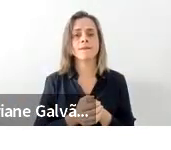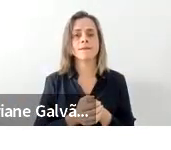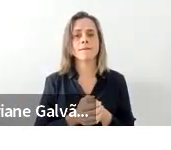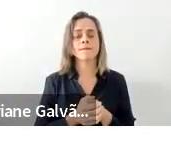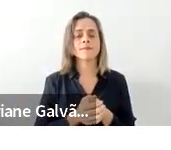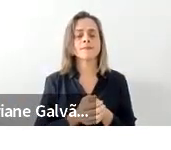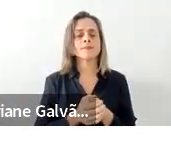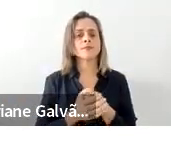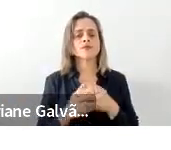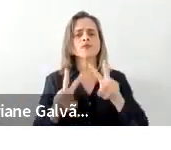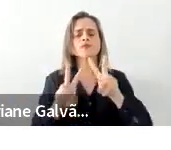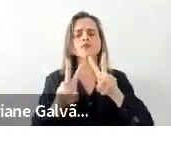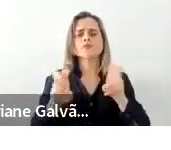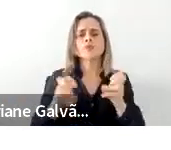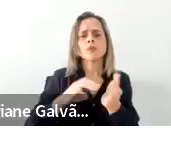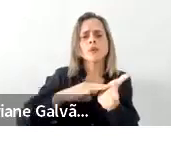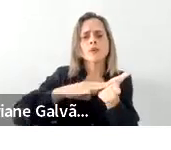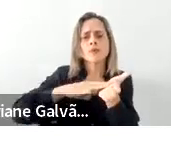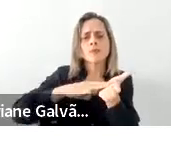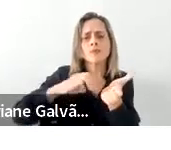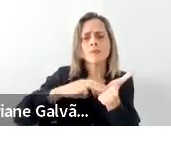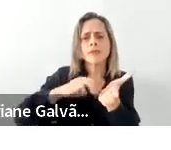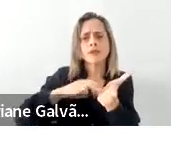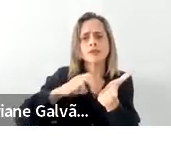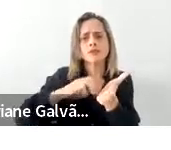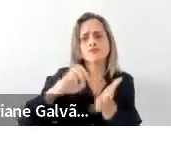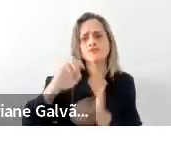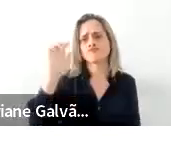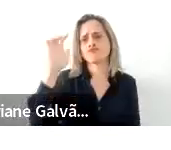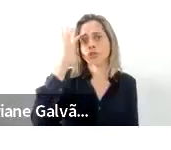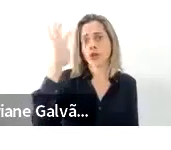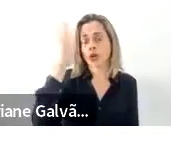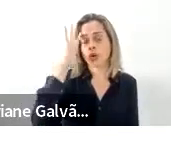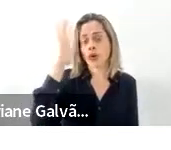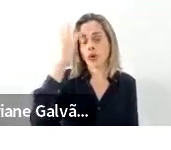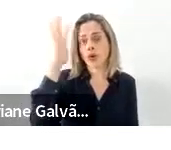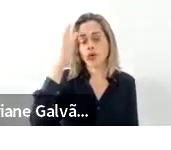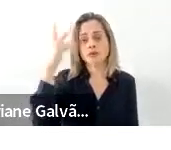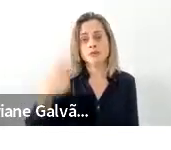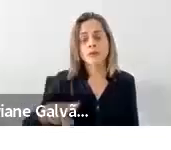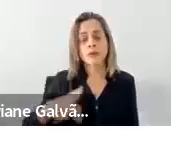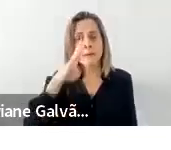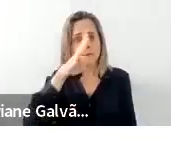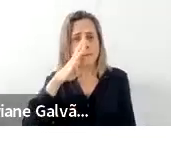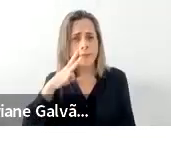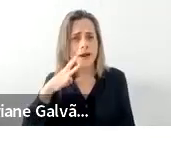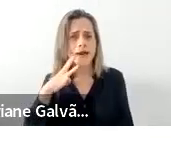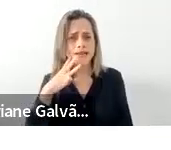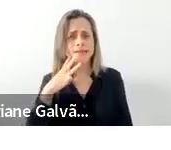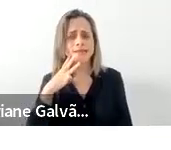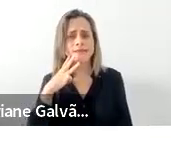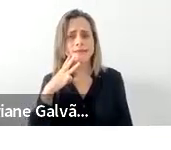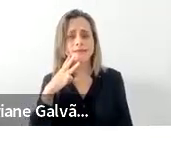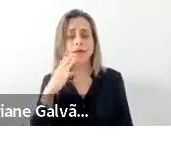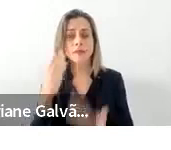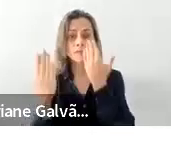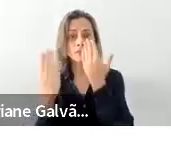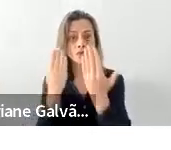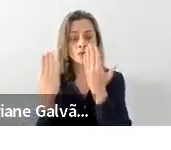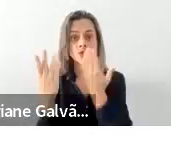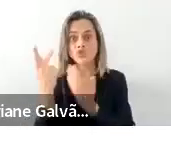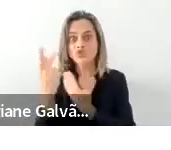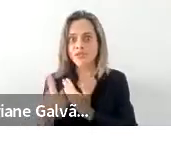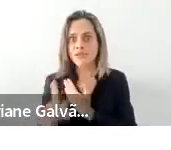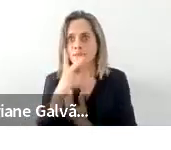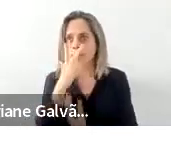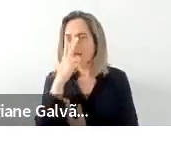Marx's Capital. A Marxist psychology was therefore a dream of the future rather than an existing